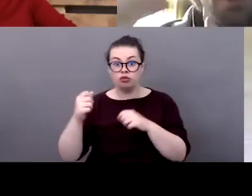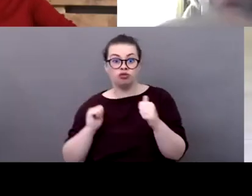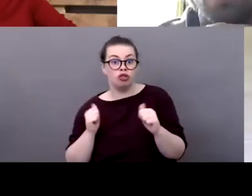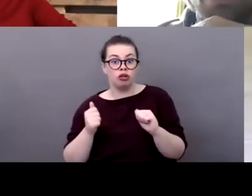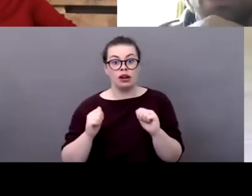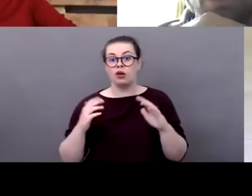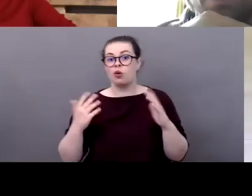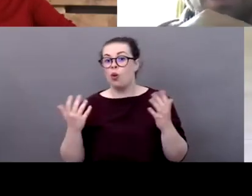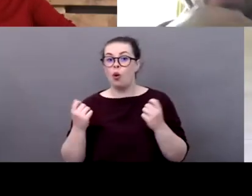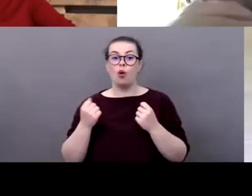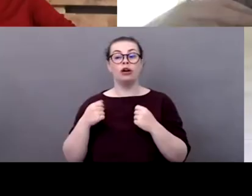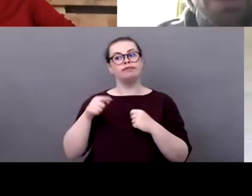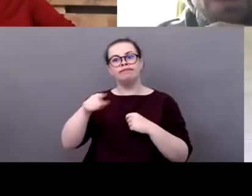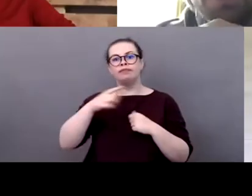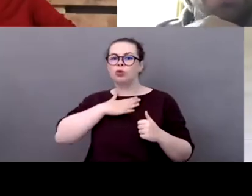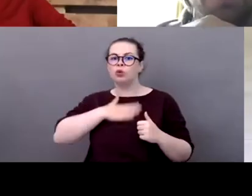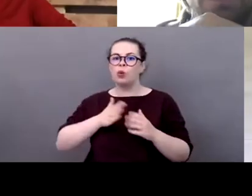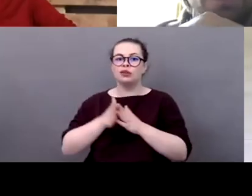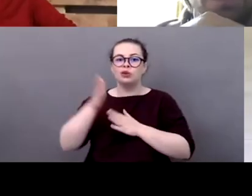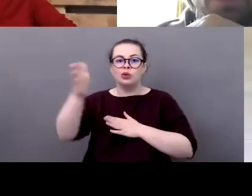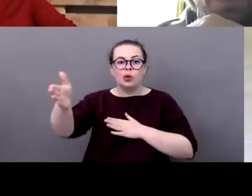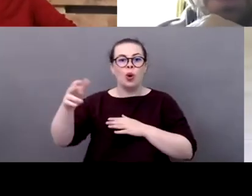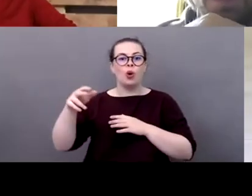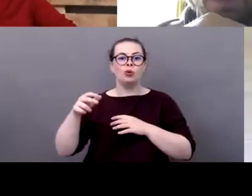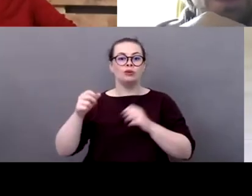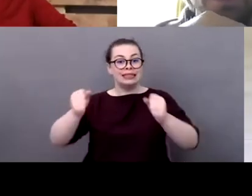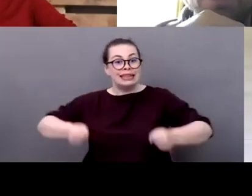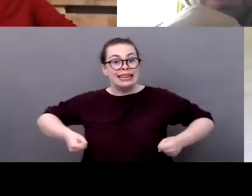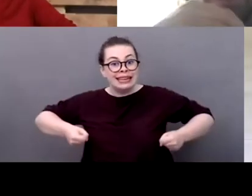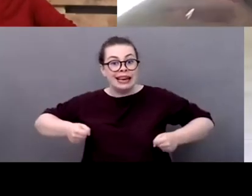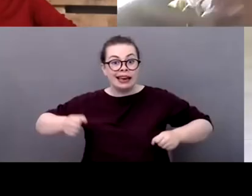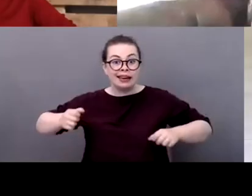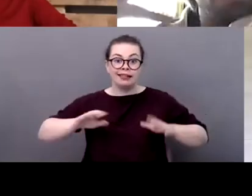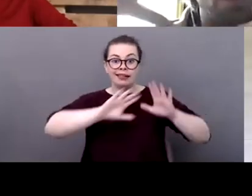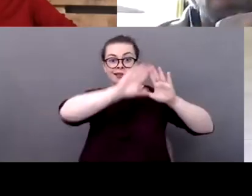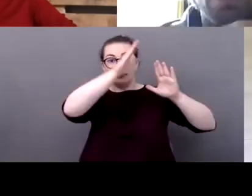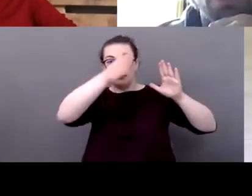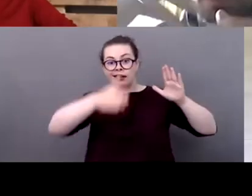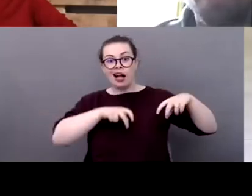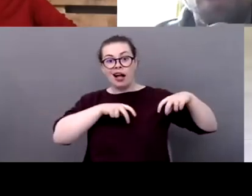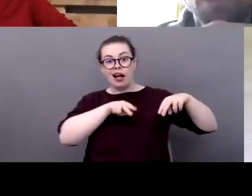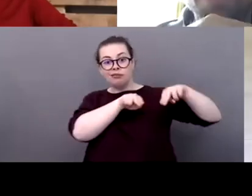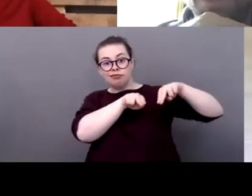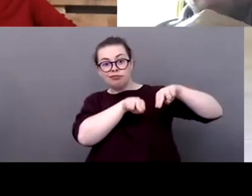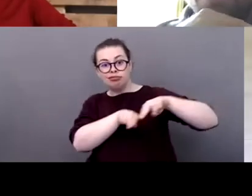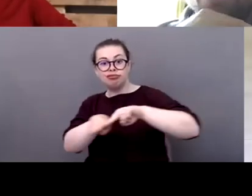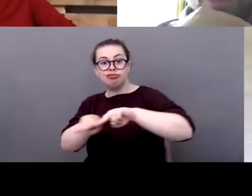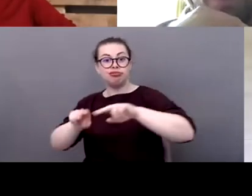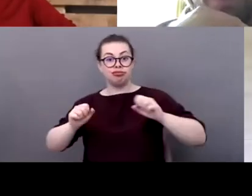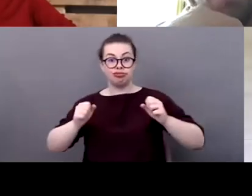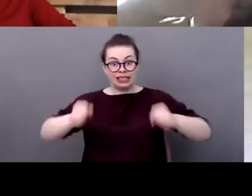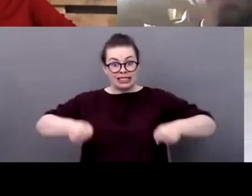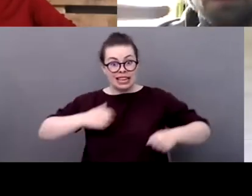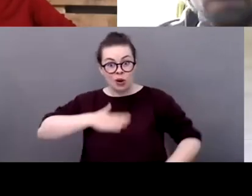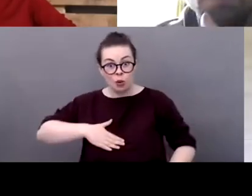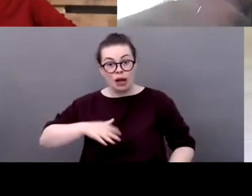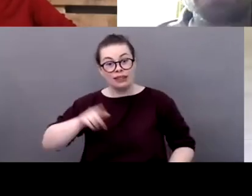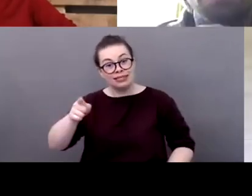their car to go on the ski resort, or when they just go do a big trail